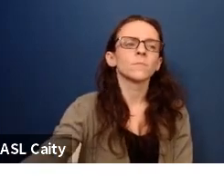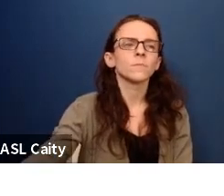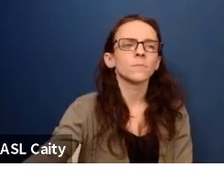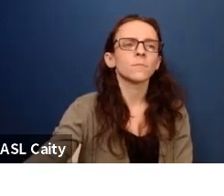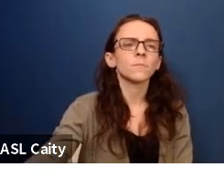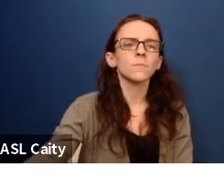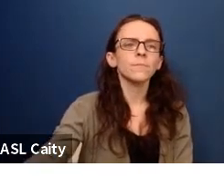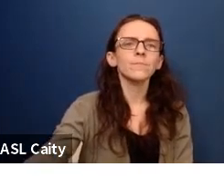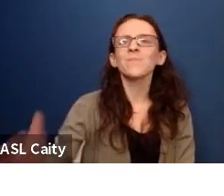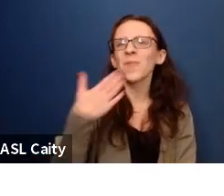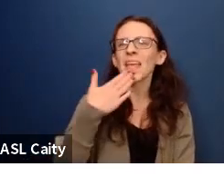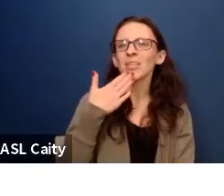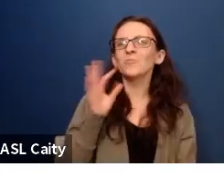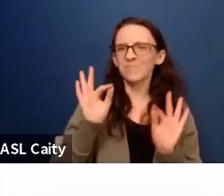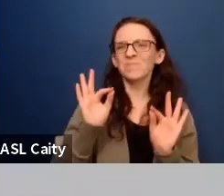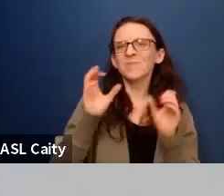Thanks.